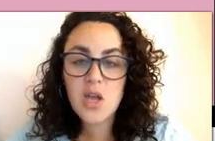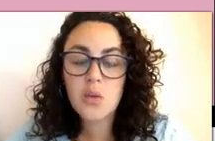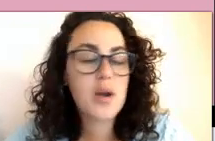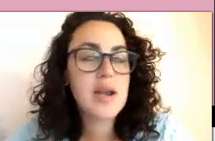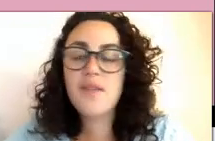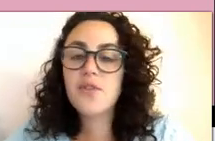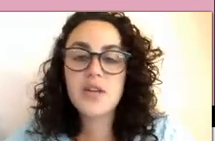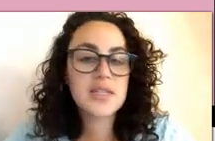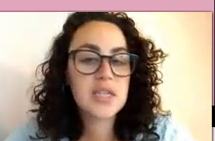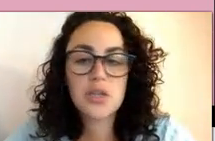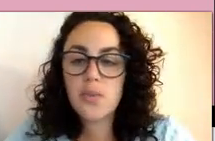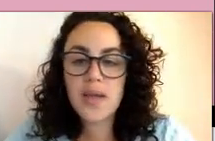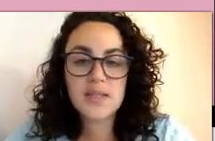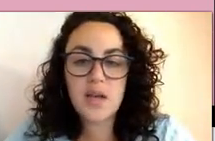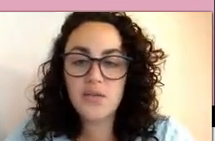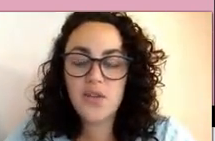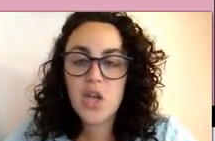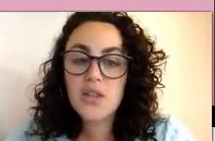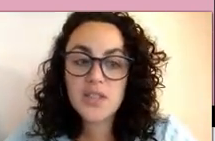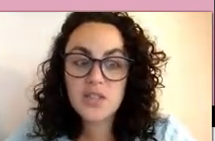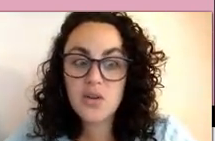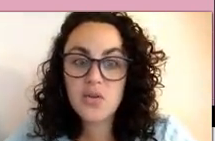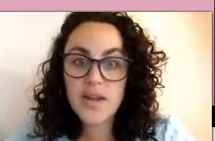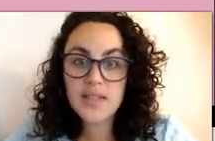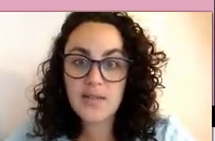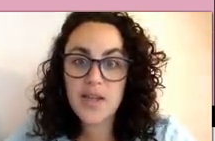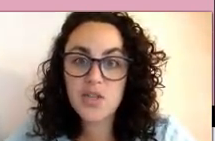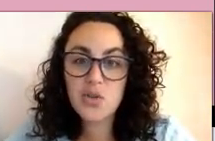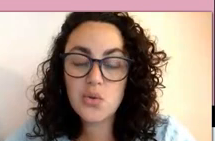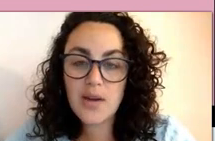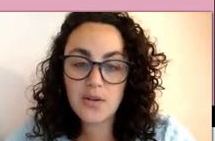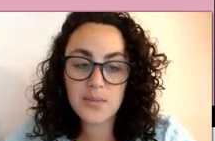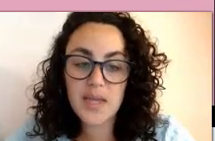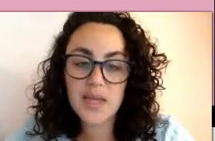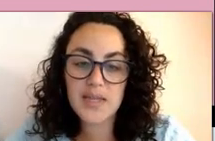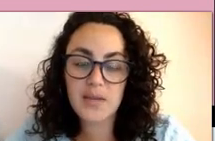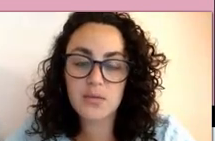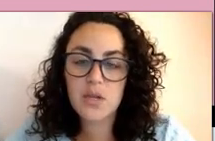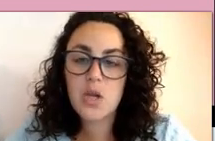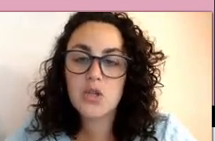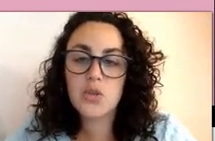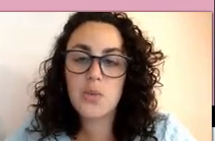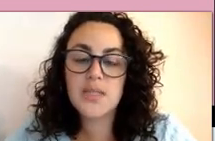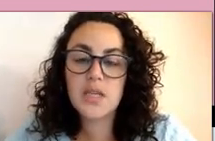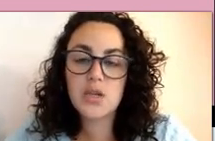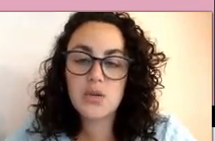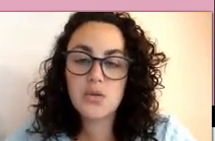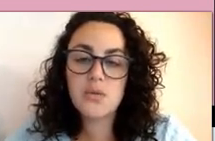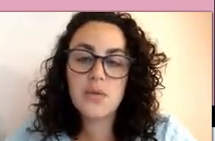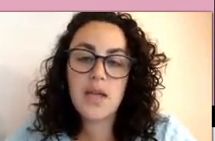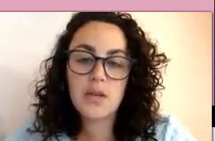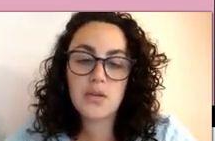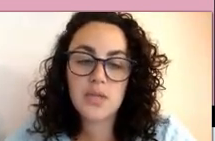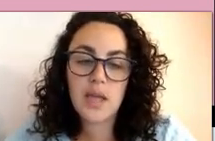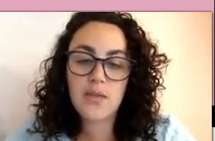friend. We're never going to see Q by itself. This is so crazy, right? Two letters making a sound. So when we see